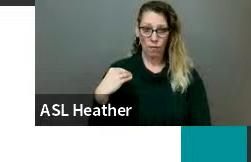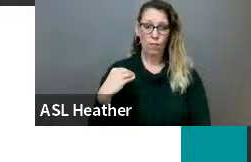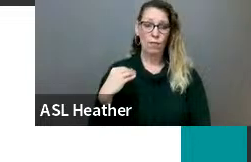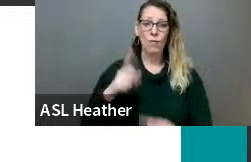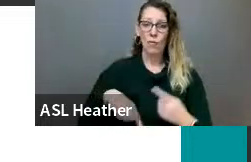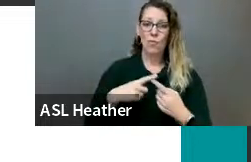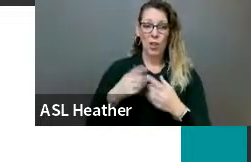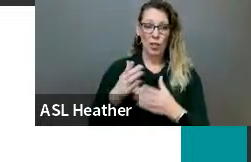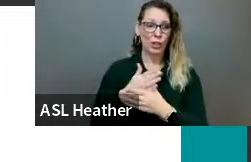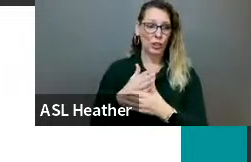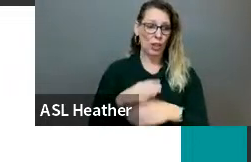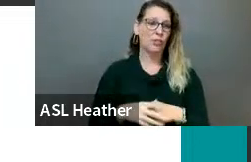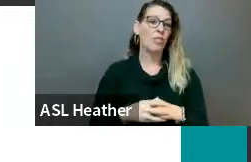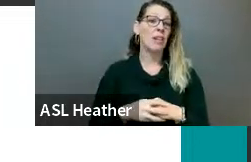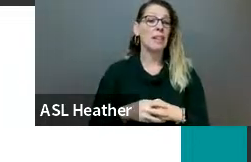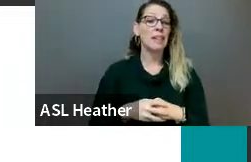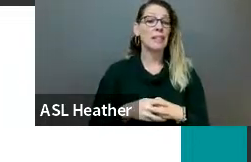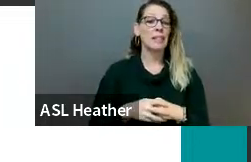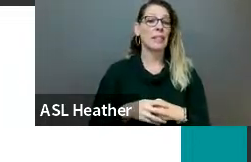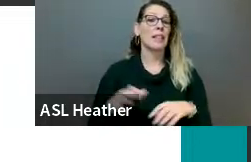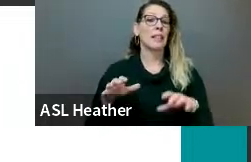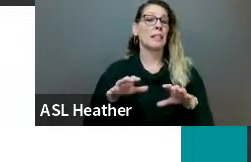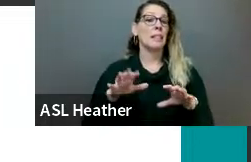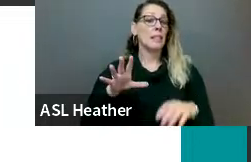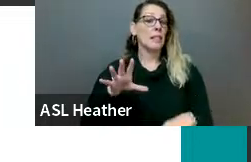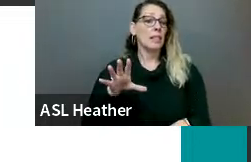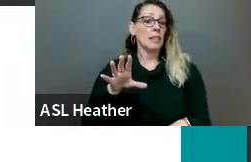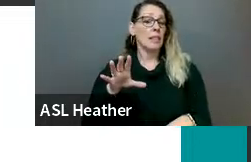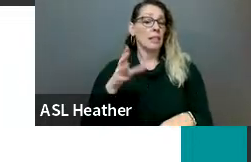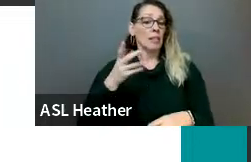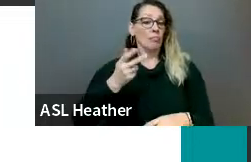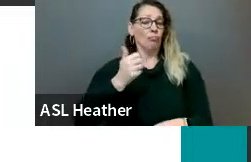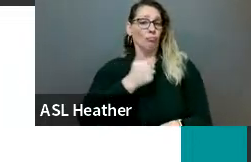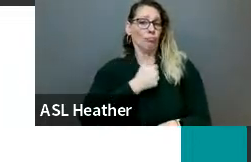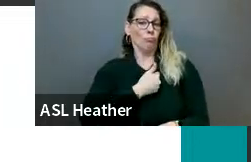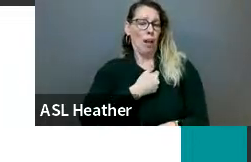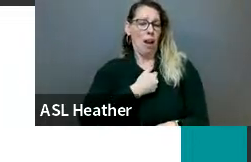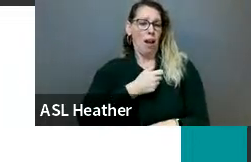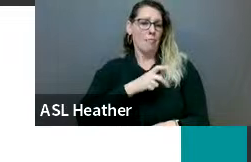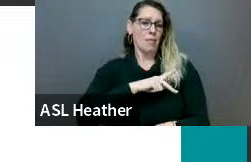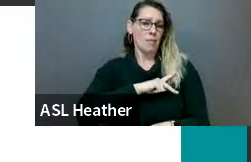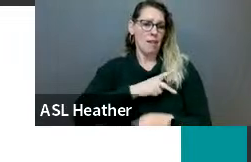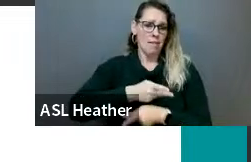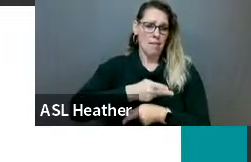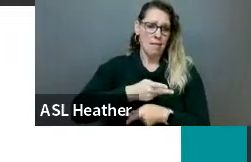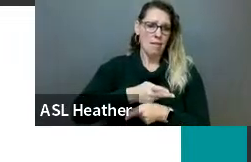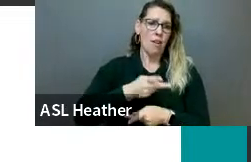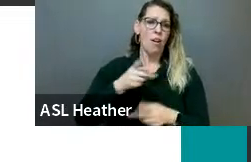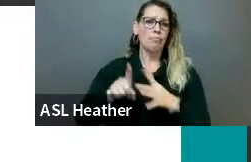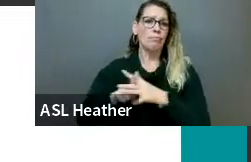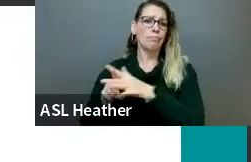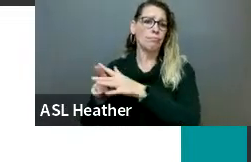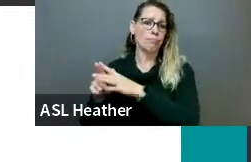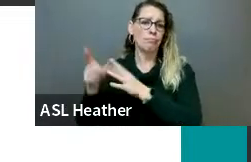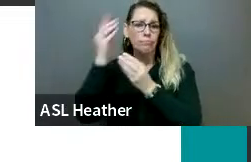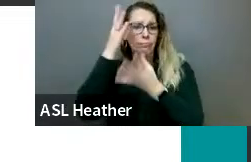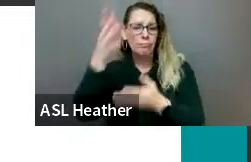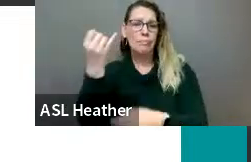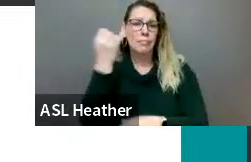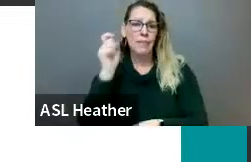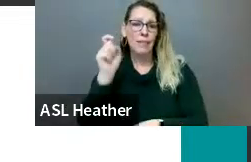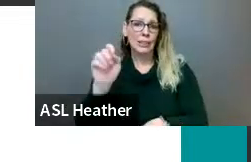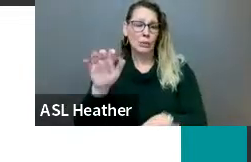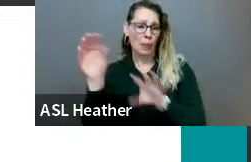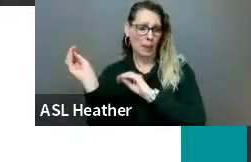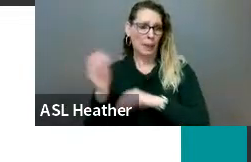Virtual participants can participate by taking written notes, using the raise hand, or speak features for active engagement.